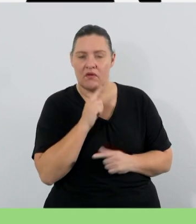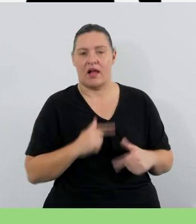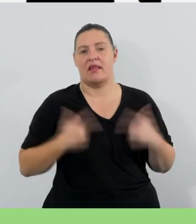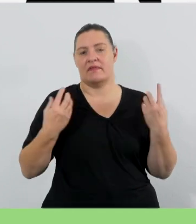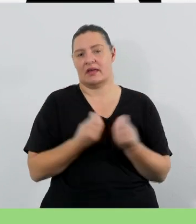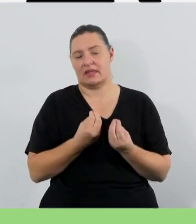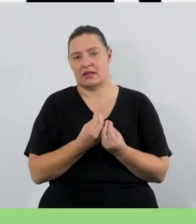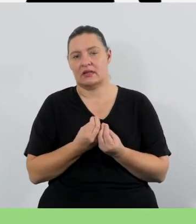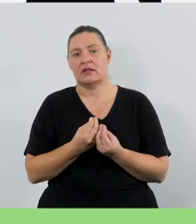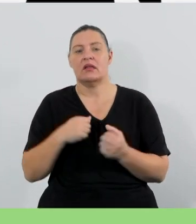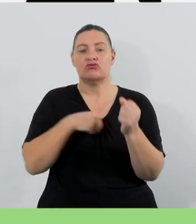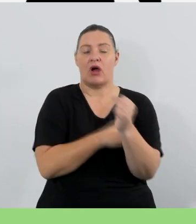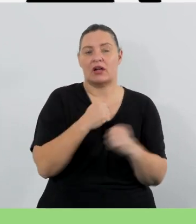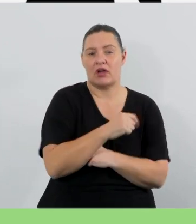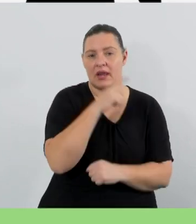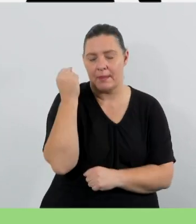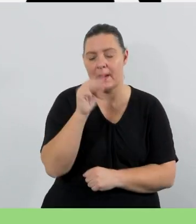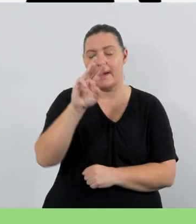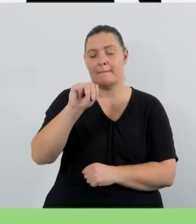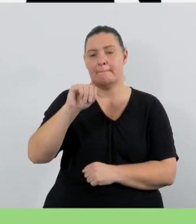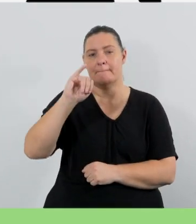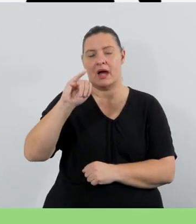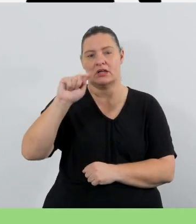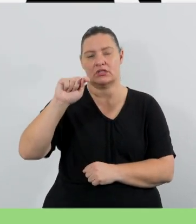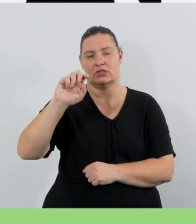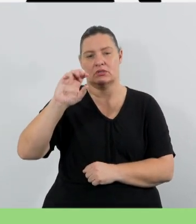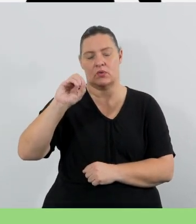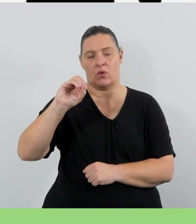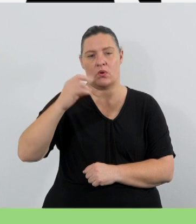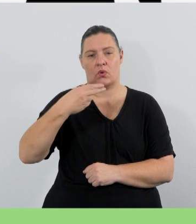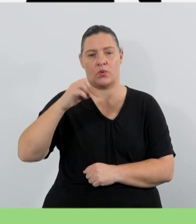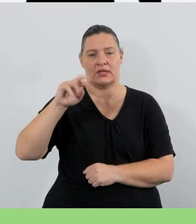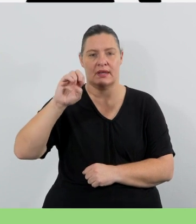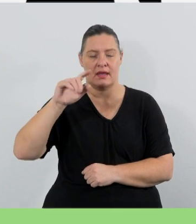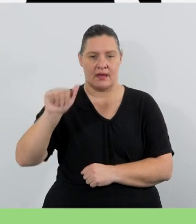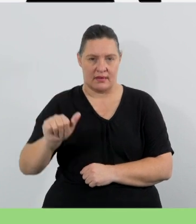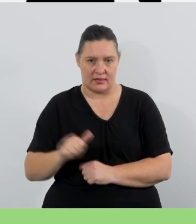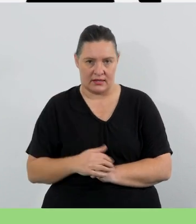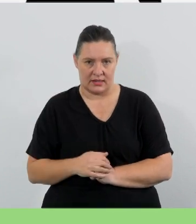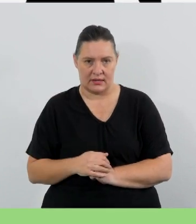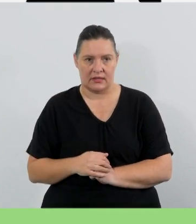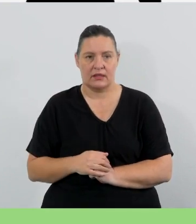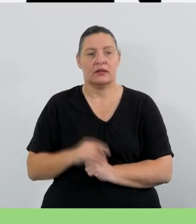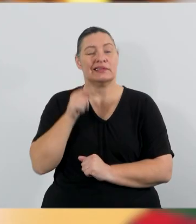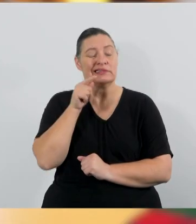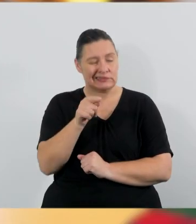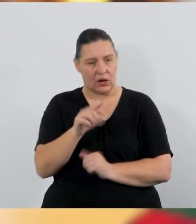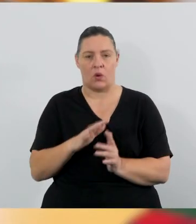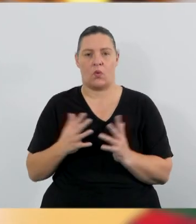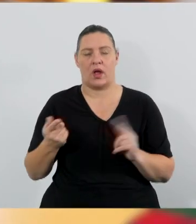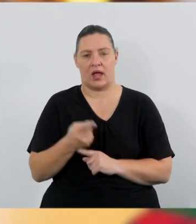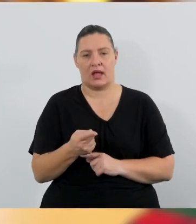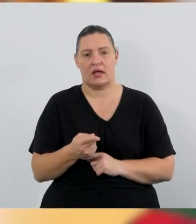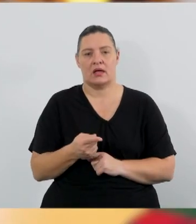living organisms, in structures called mitochondria. So inside of the cell, we find a mitochondria, and that